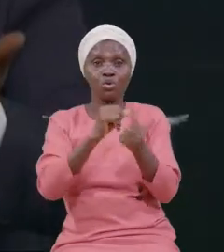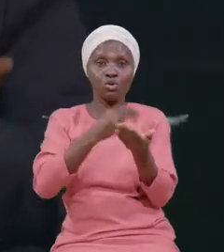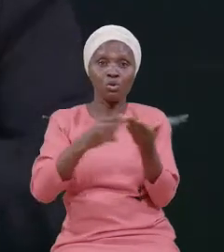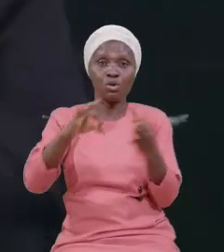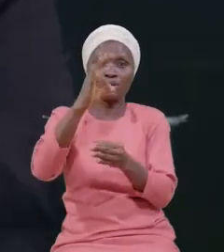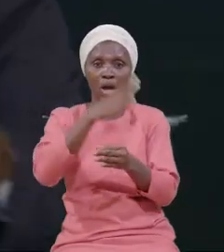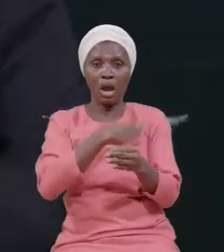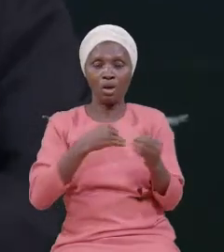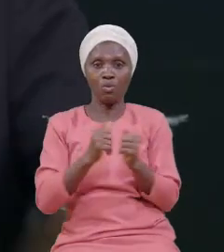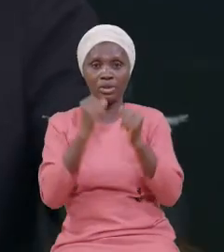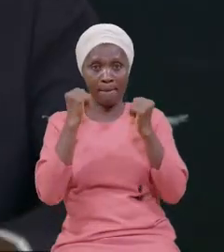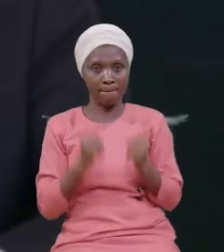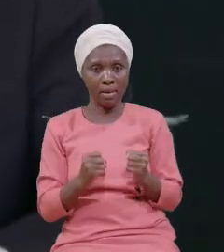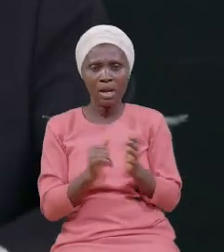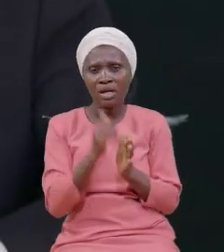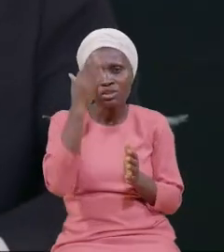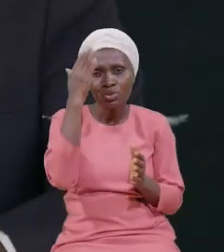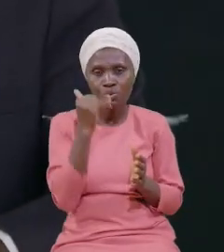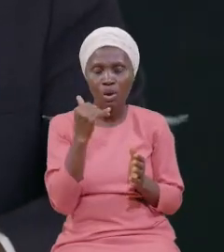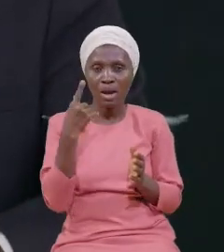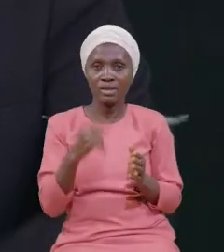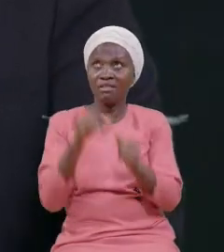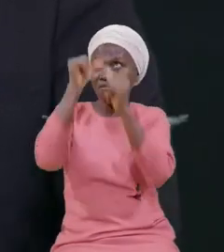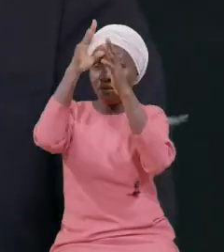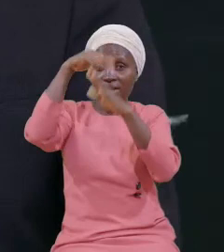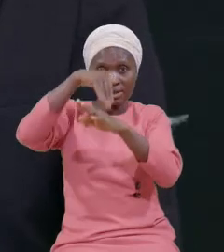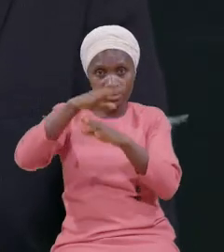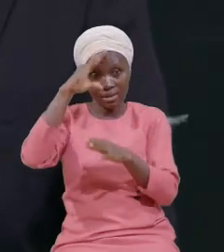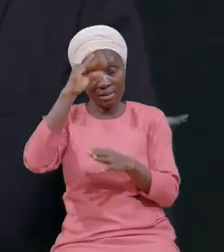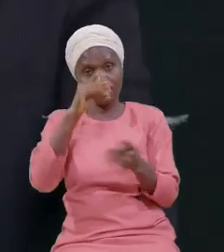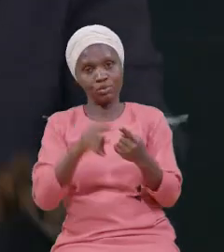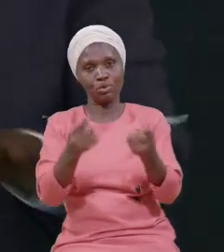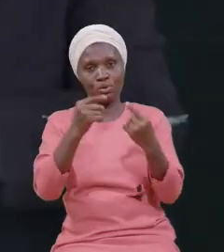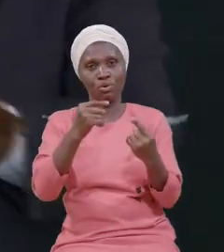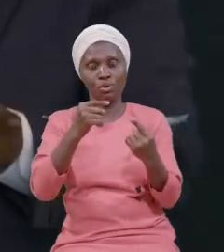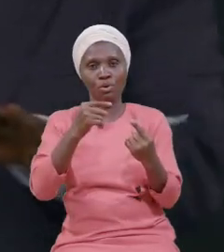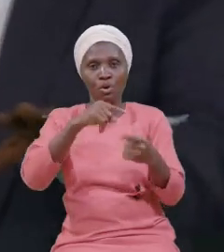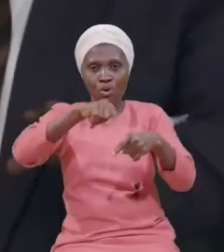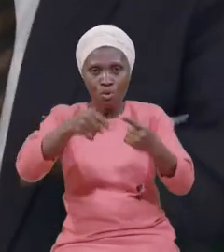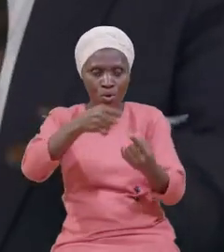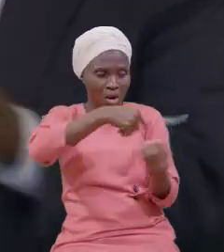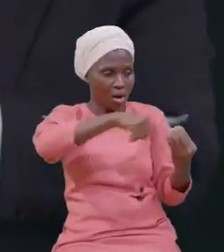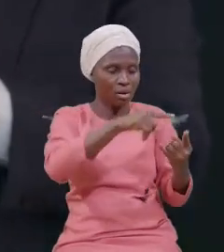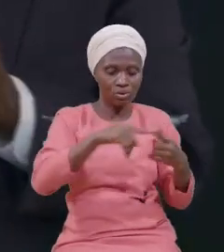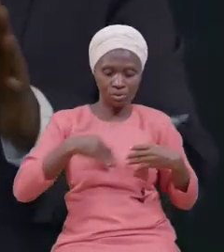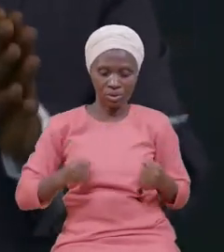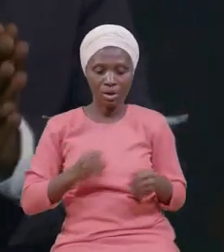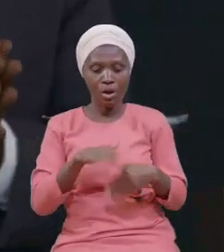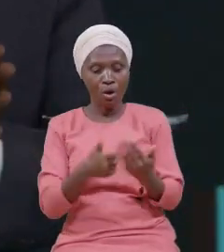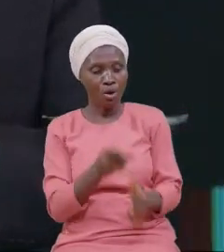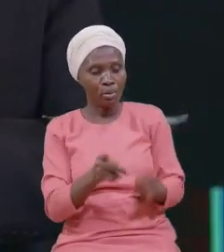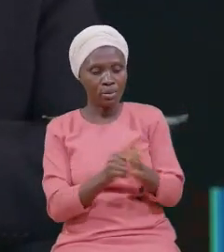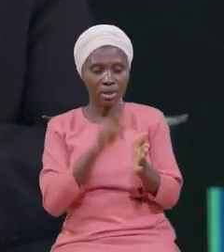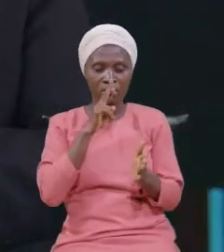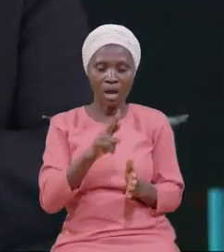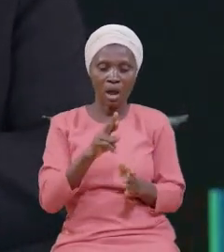that's why the Father sent him all around, healing all that were oppressed of the devil. For